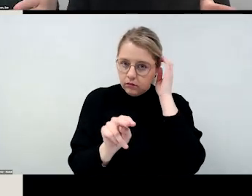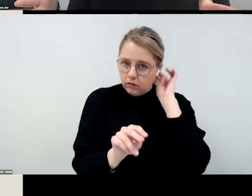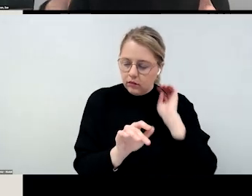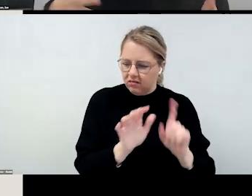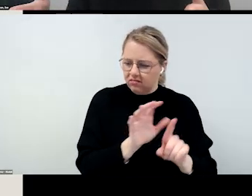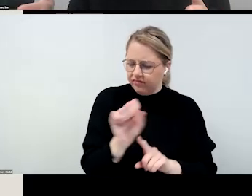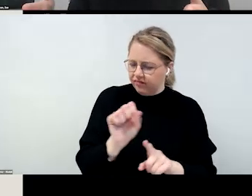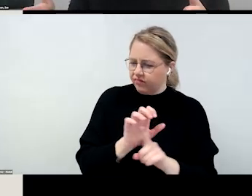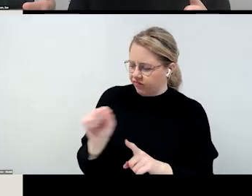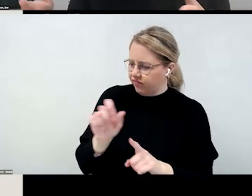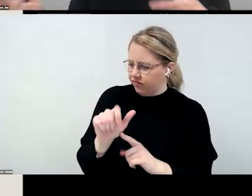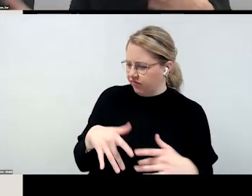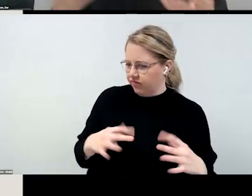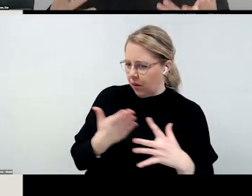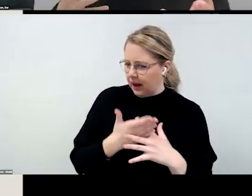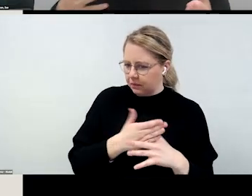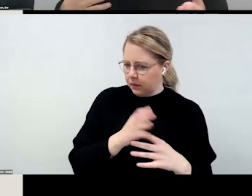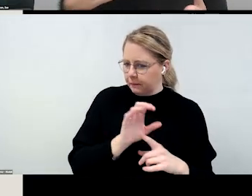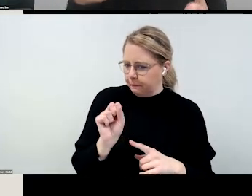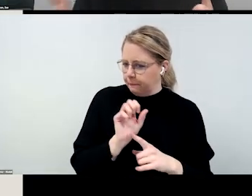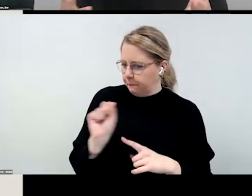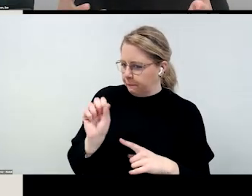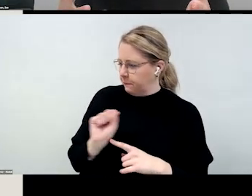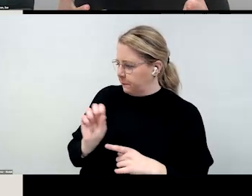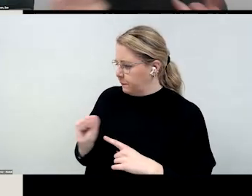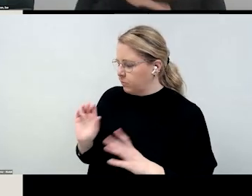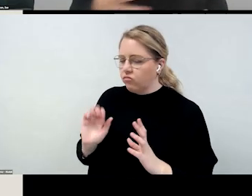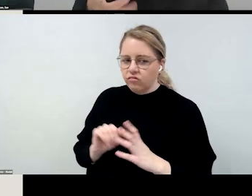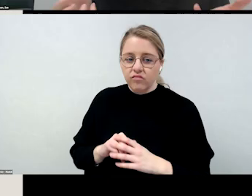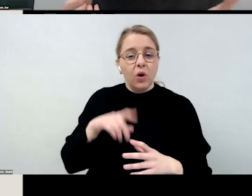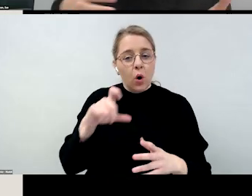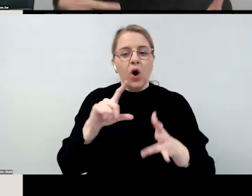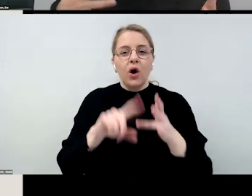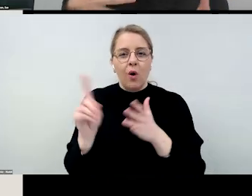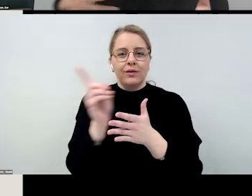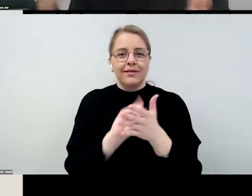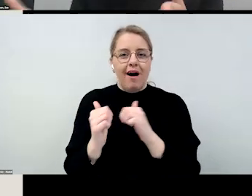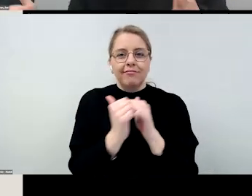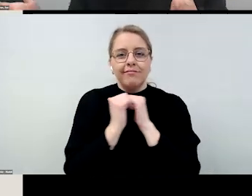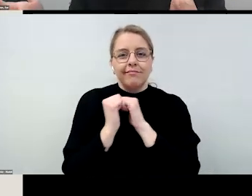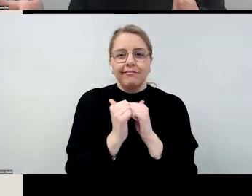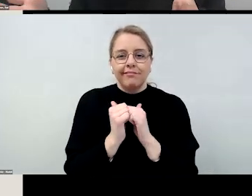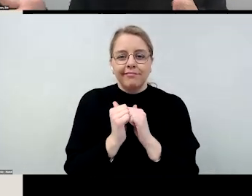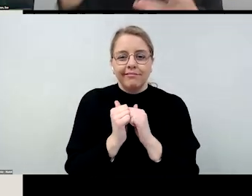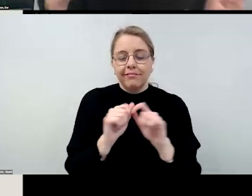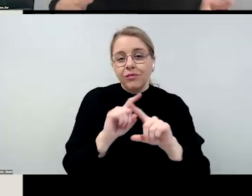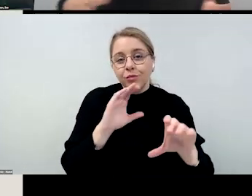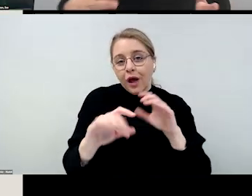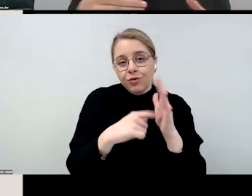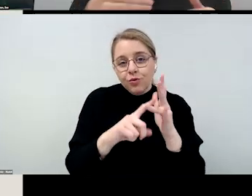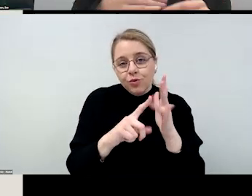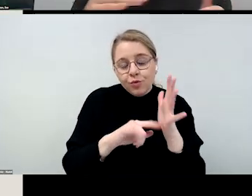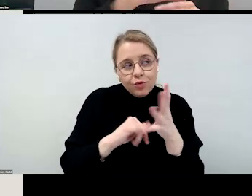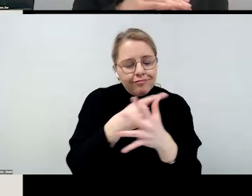not accessible and could be improved. It's a really nice example of co-design that you can also do for things like communication tools. And it's